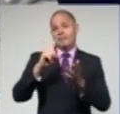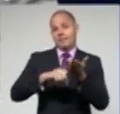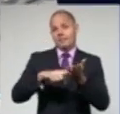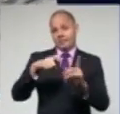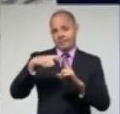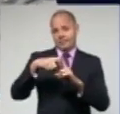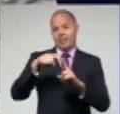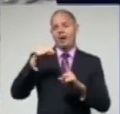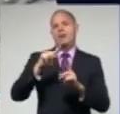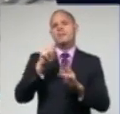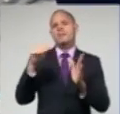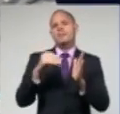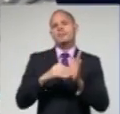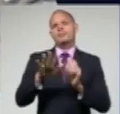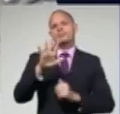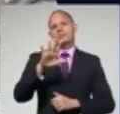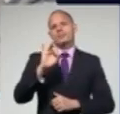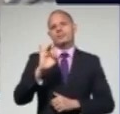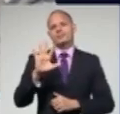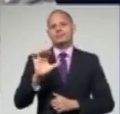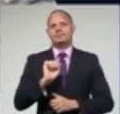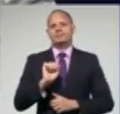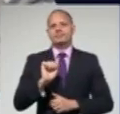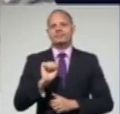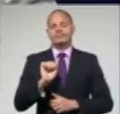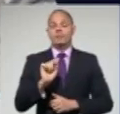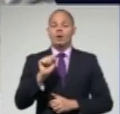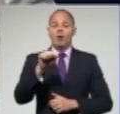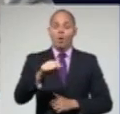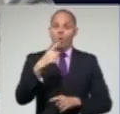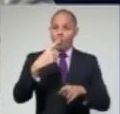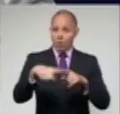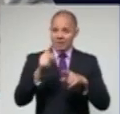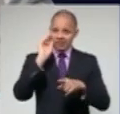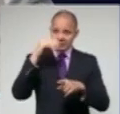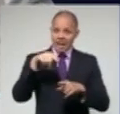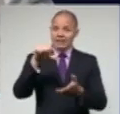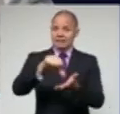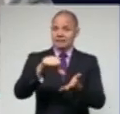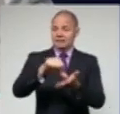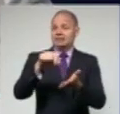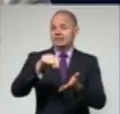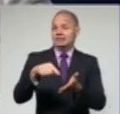Biotechnology Lab, 414 in the Center for Molecular Immunology,